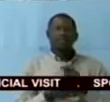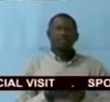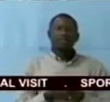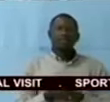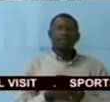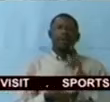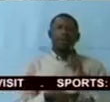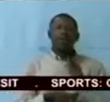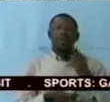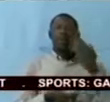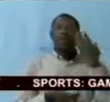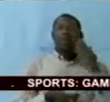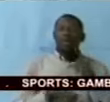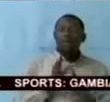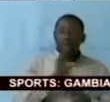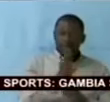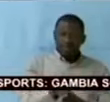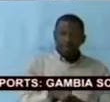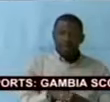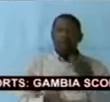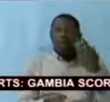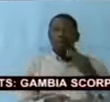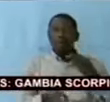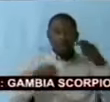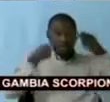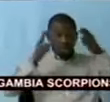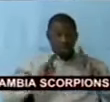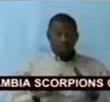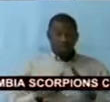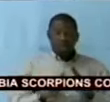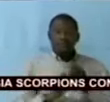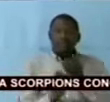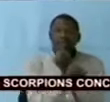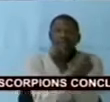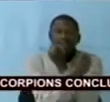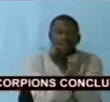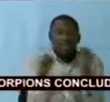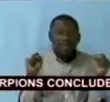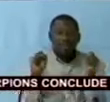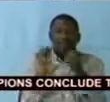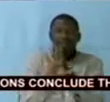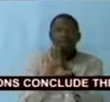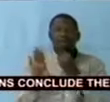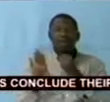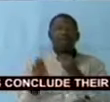But when the law is saved by the Constitution,